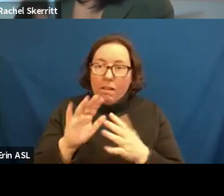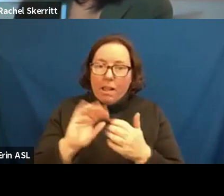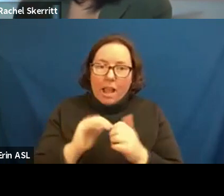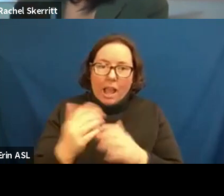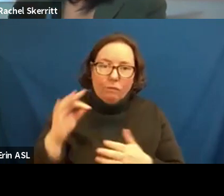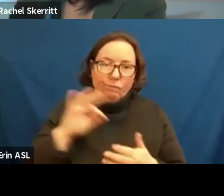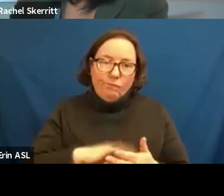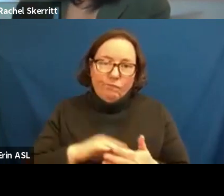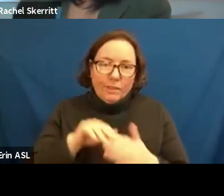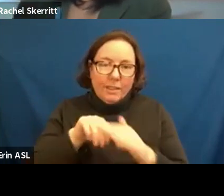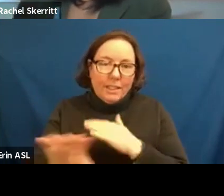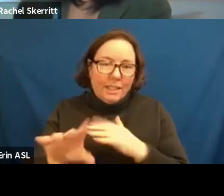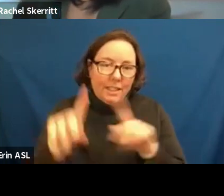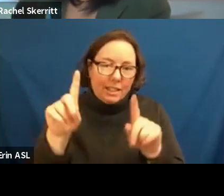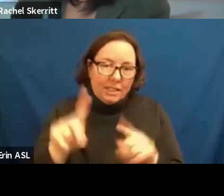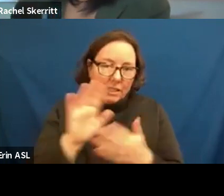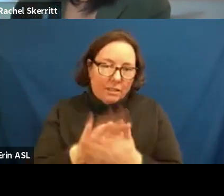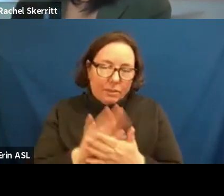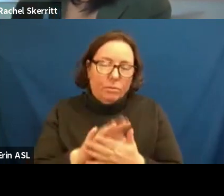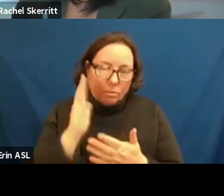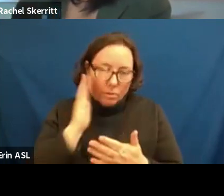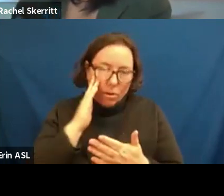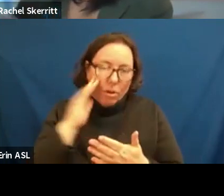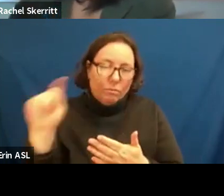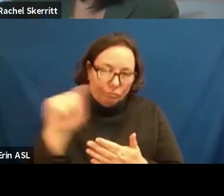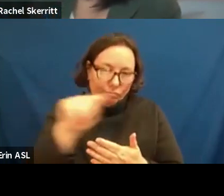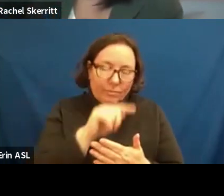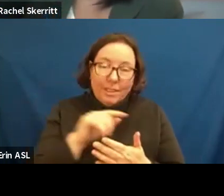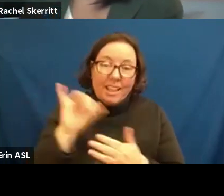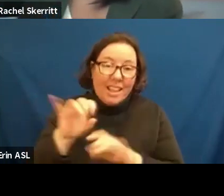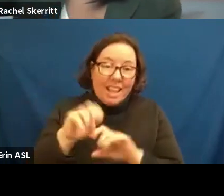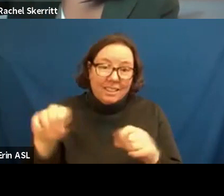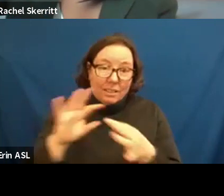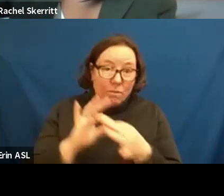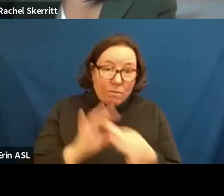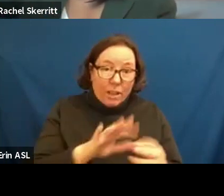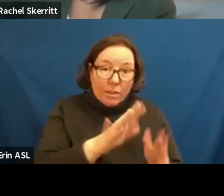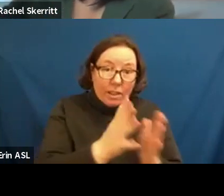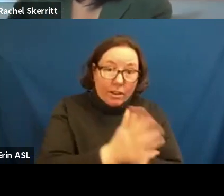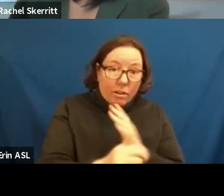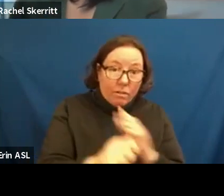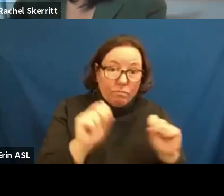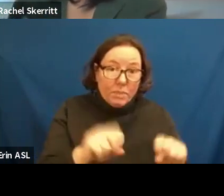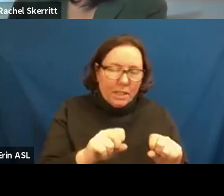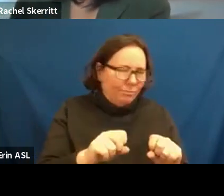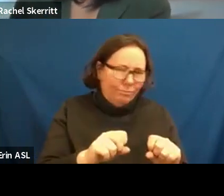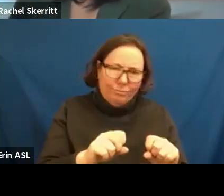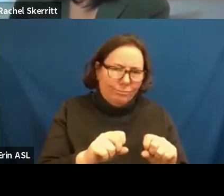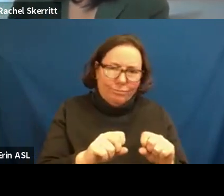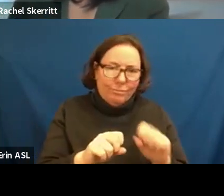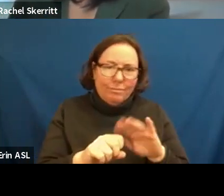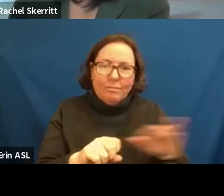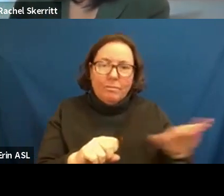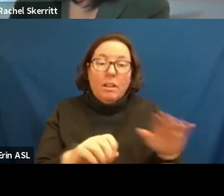child's odds of getting into an exam school. It's a system that has little to do with that child's potential. It involves the so-called right